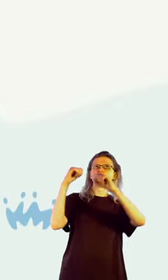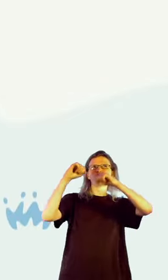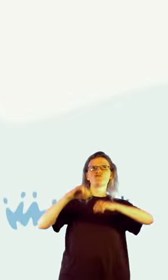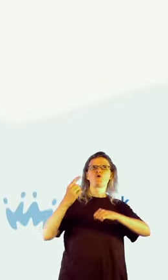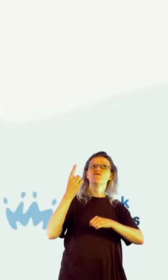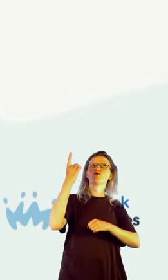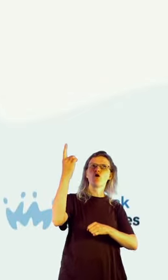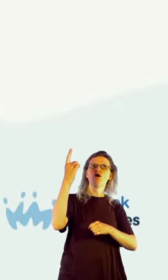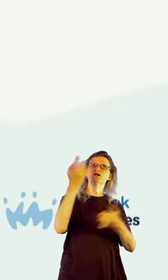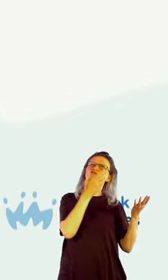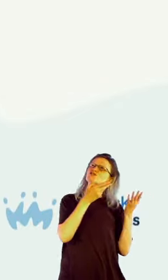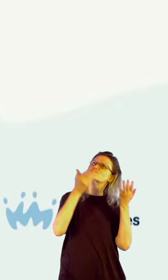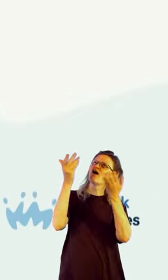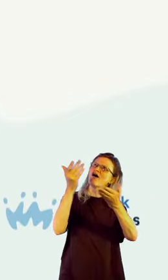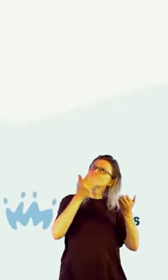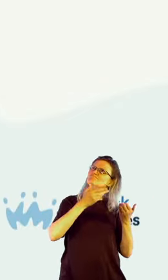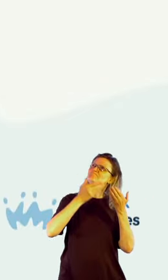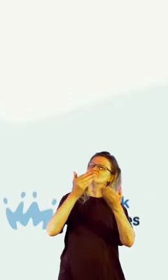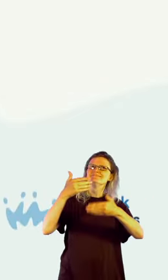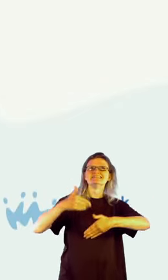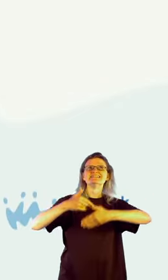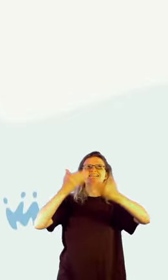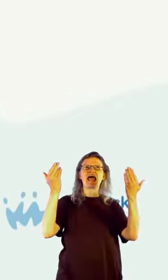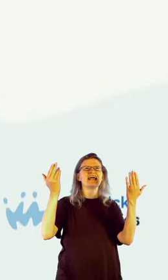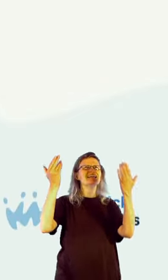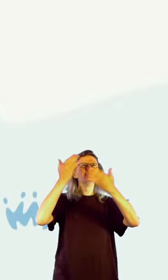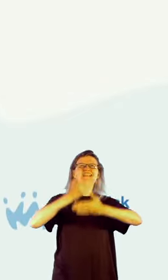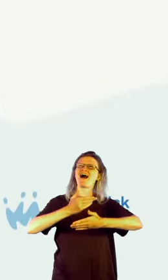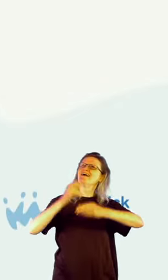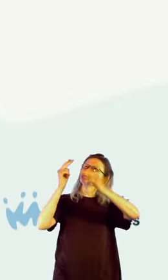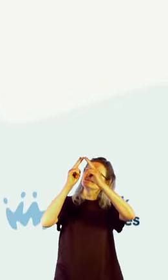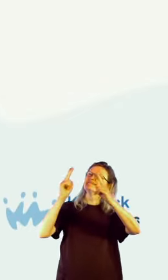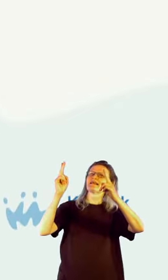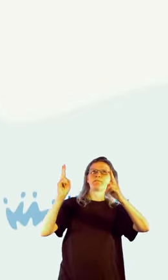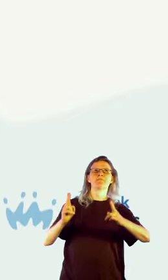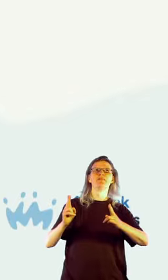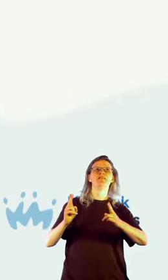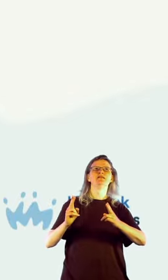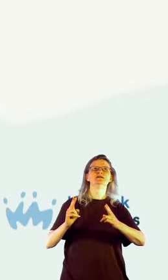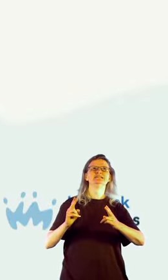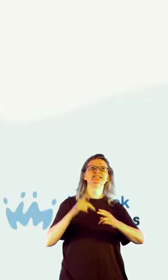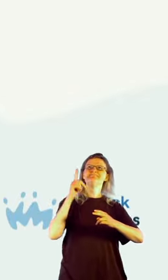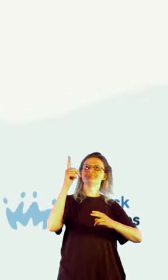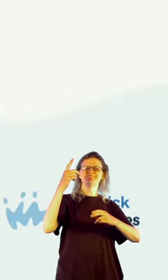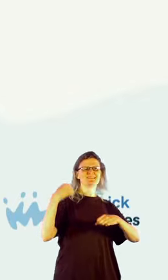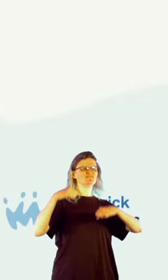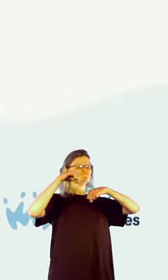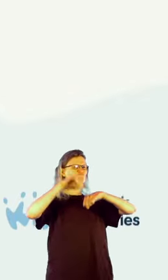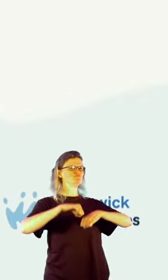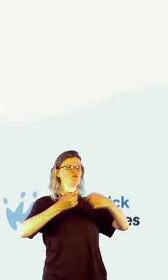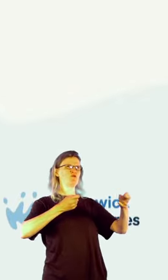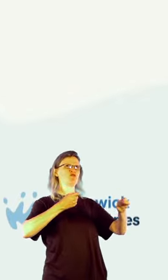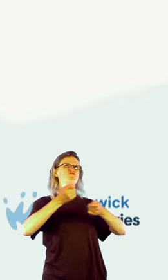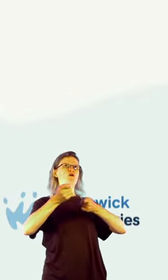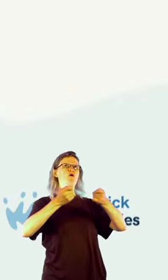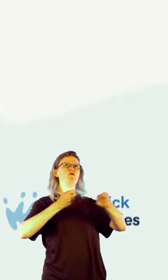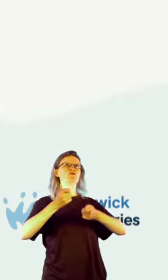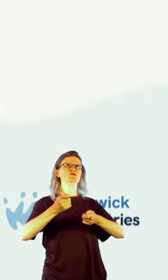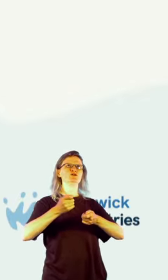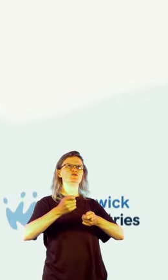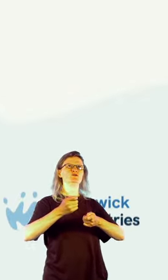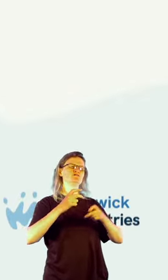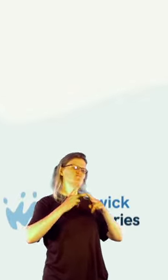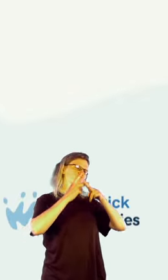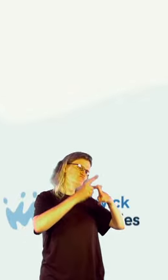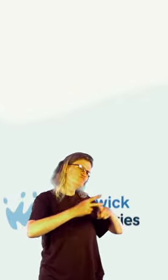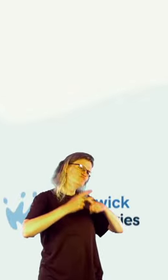of God and serve him day and night in his temple. And he who sits on the throne will